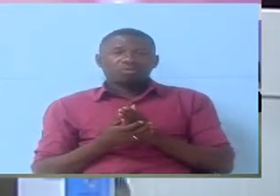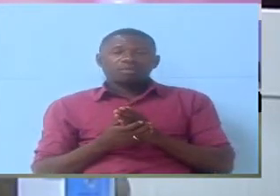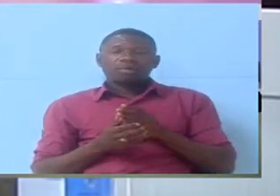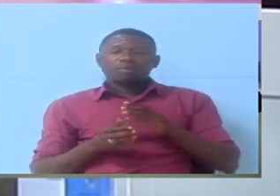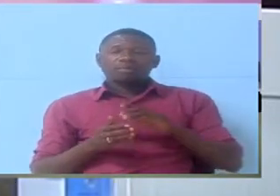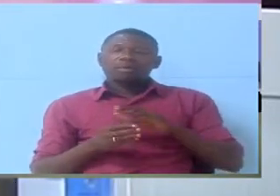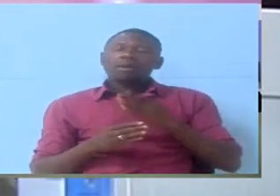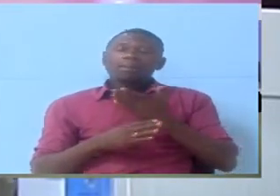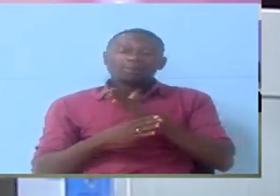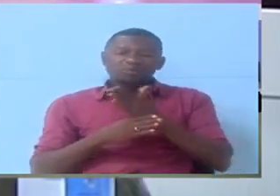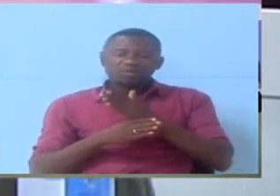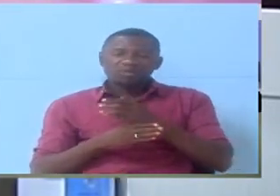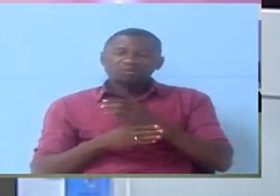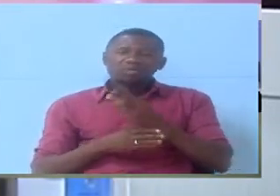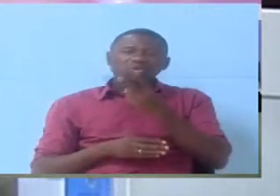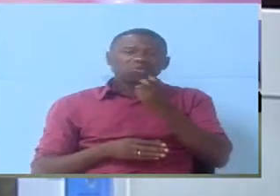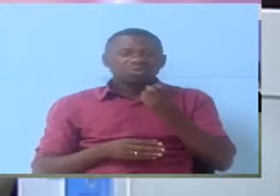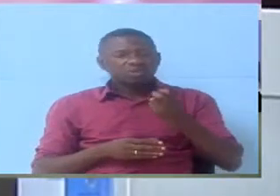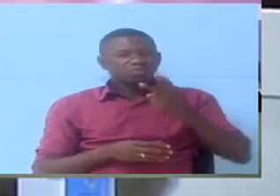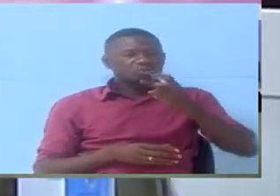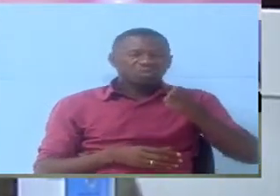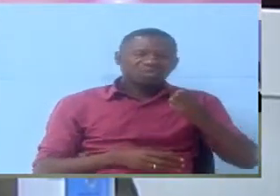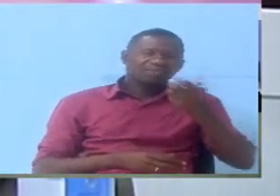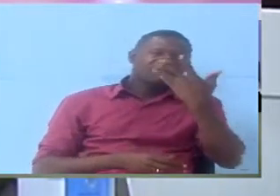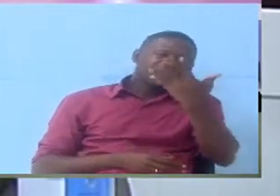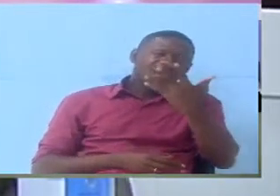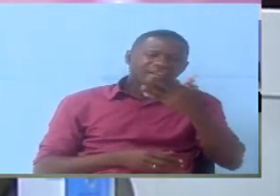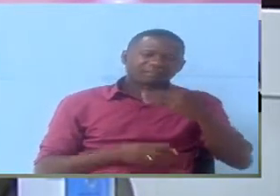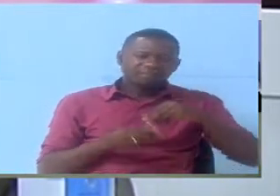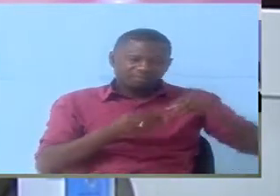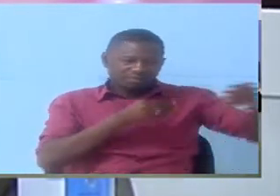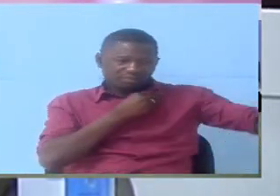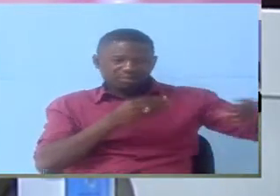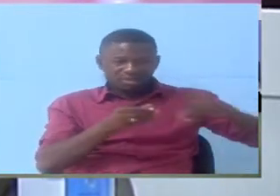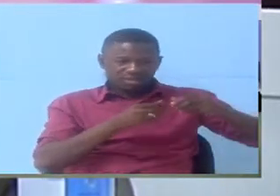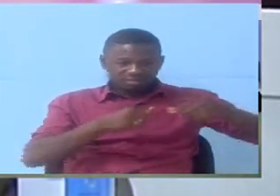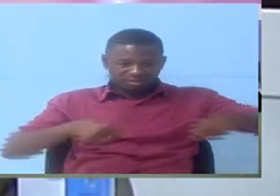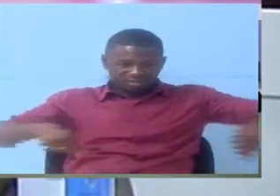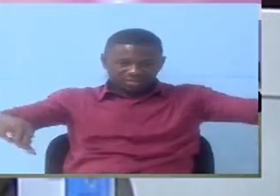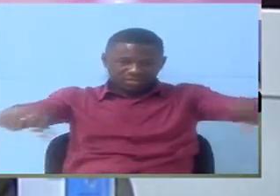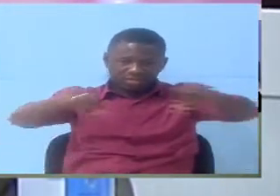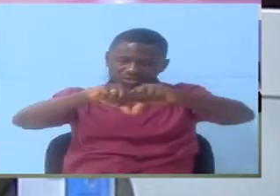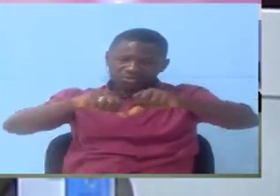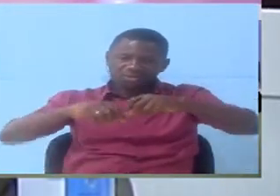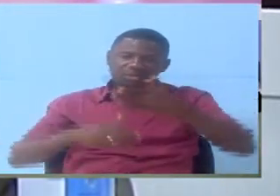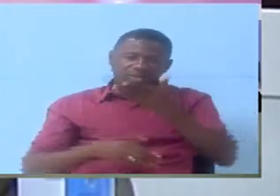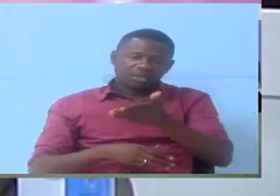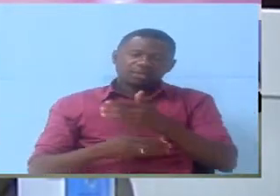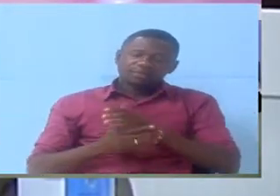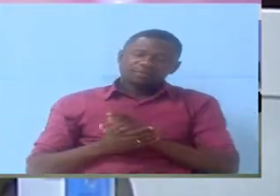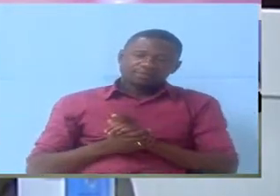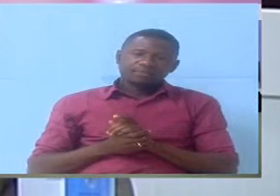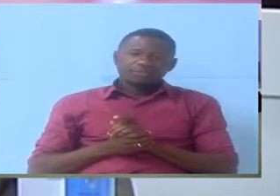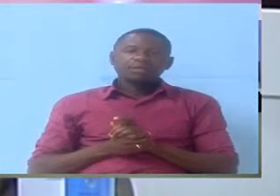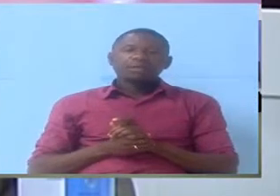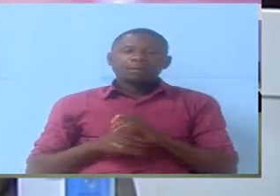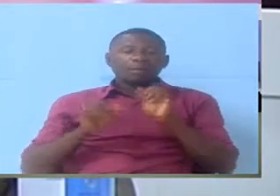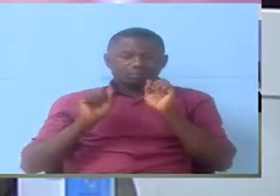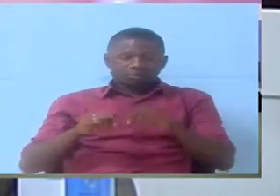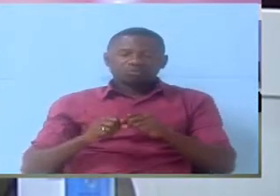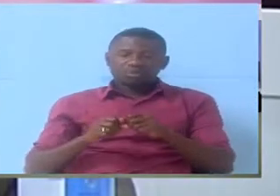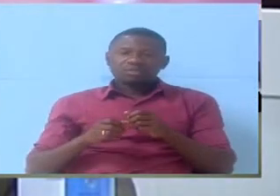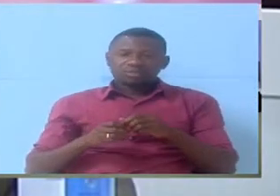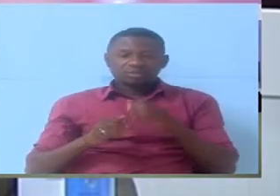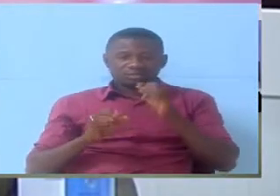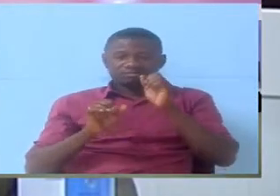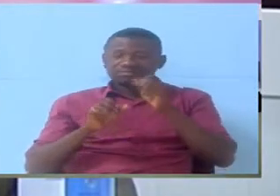to 25 meters radius. Na mera kabo meter mu an kata meter mu an ni lulu amuru muru ngi kono. It should be the mass grave